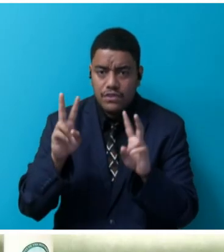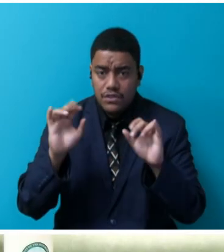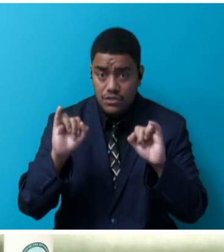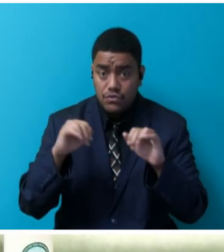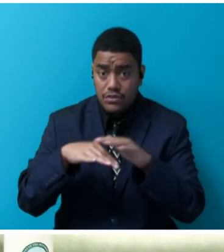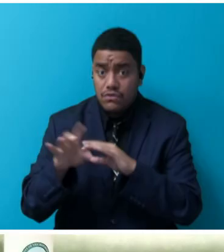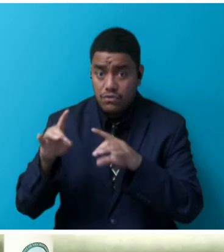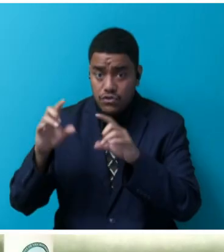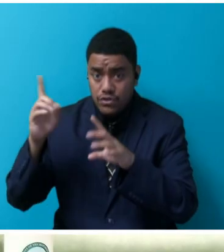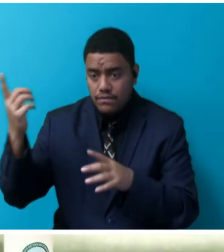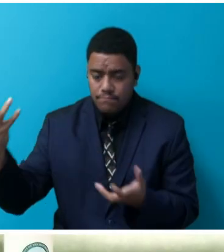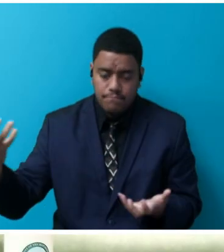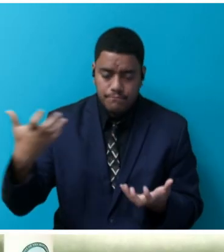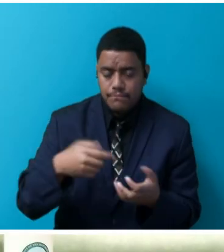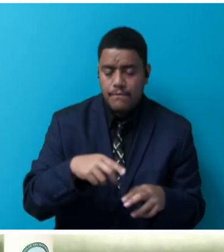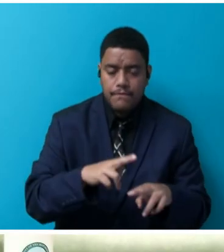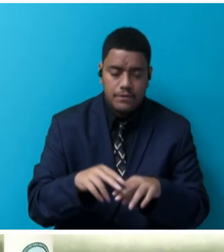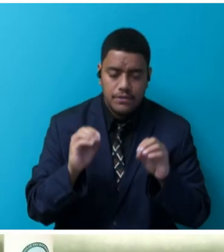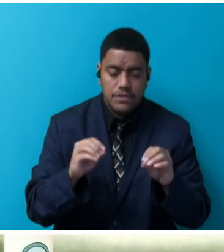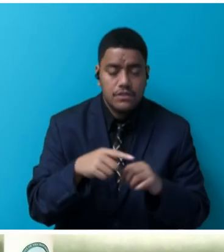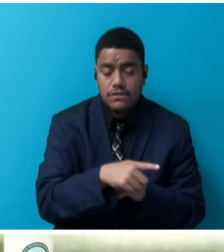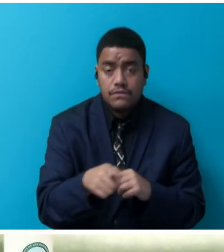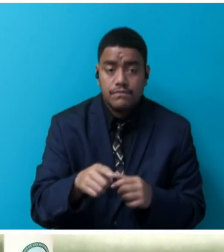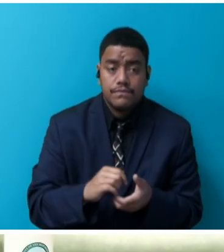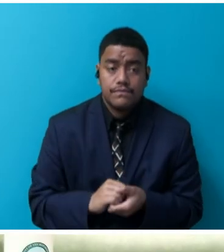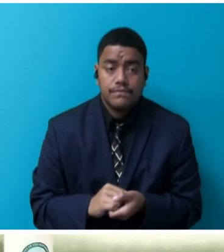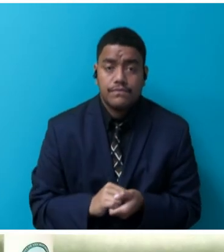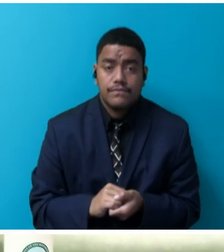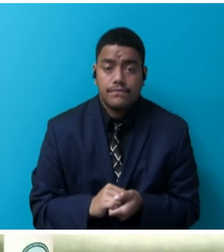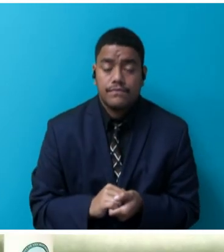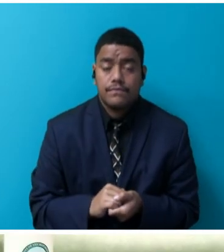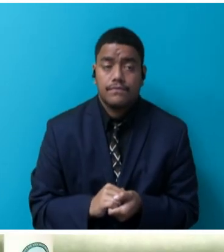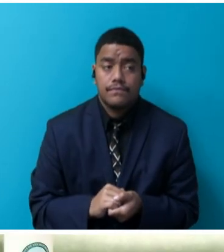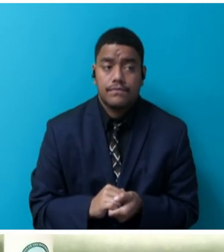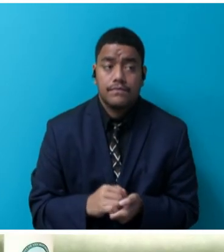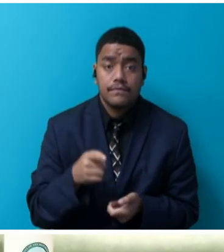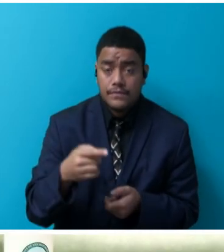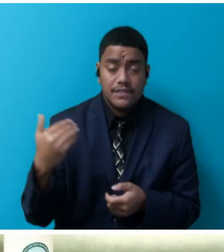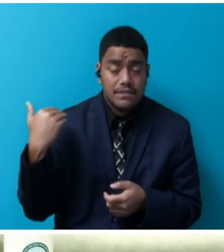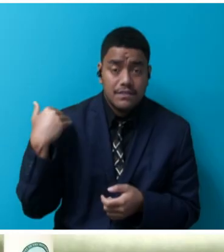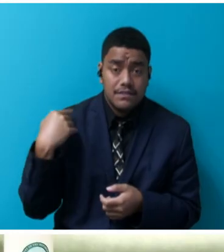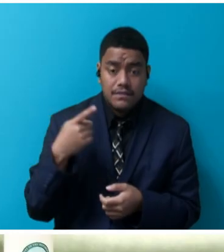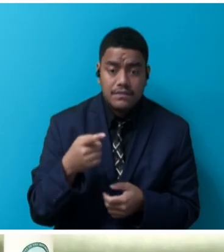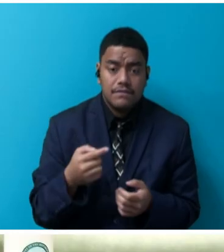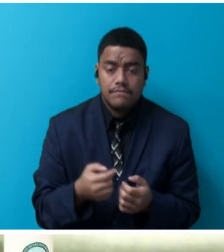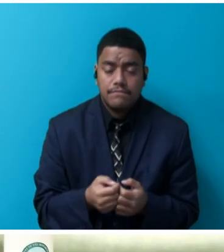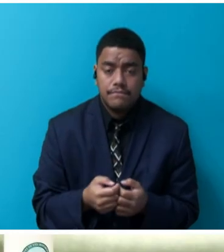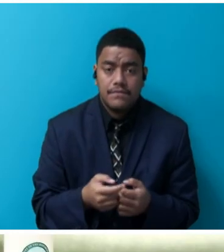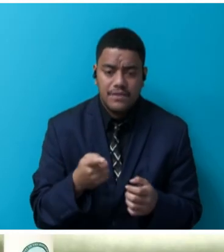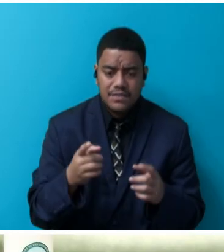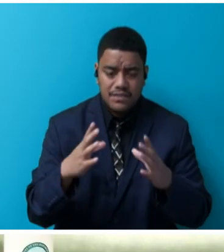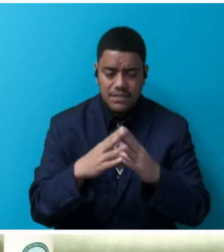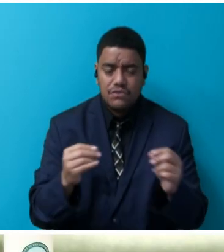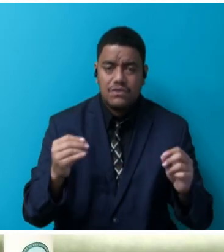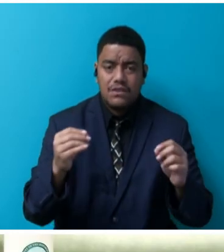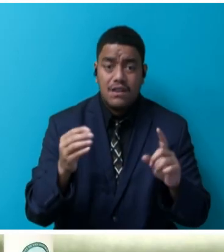have undertaken some significant legal reforms in these areas. Disturbingly, materials depicting sexual abuse of